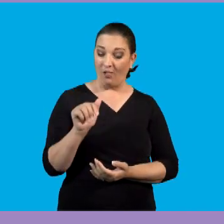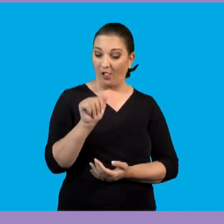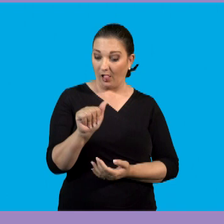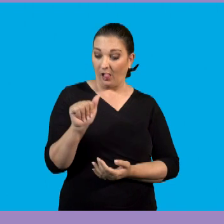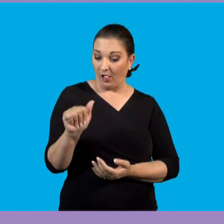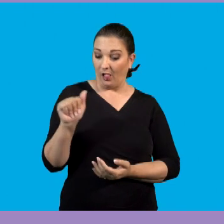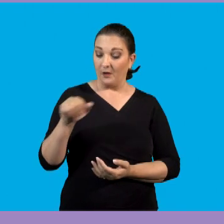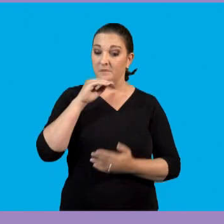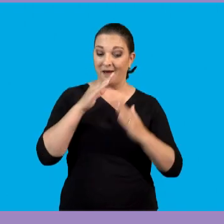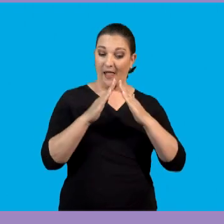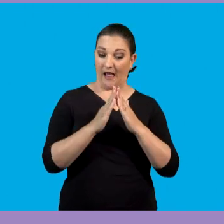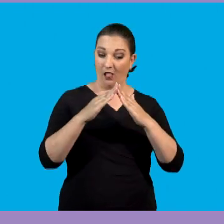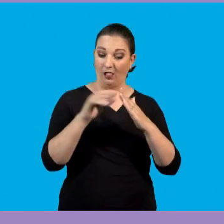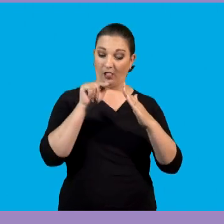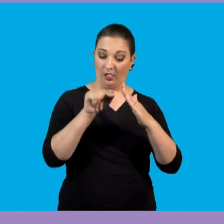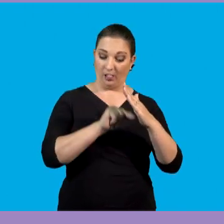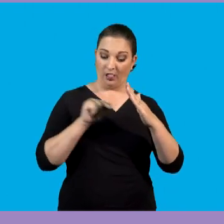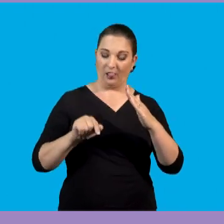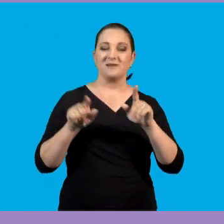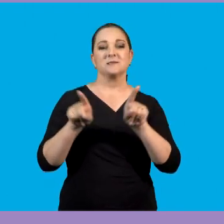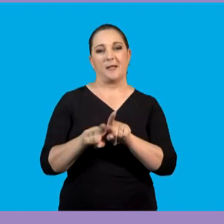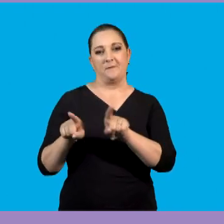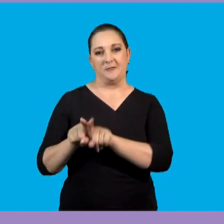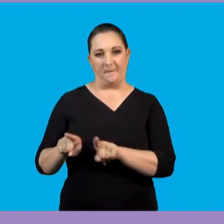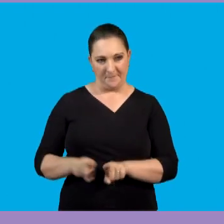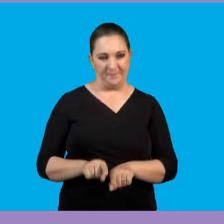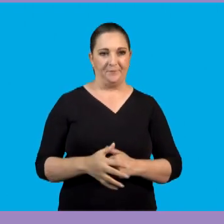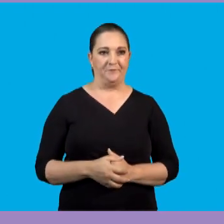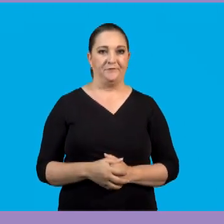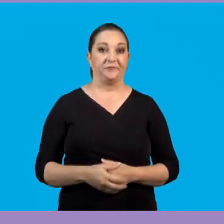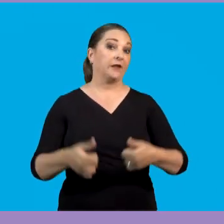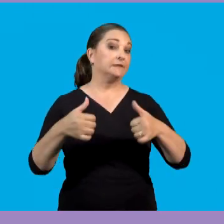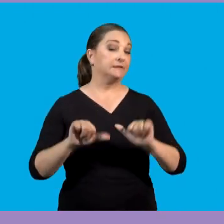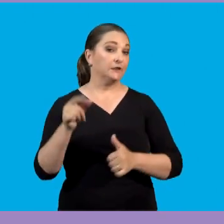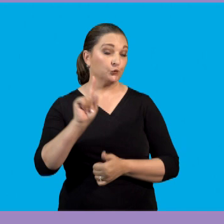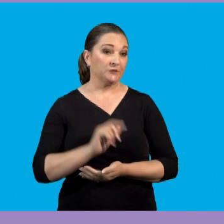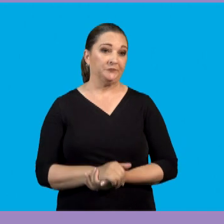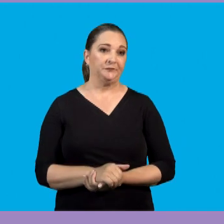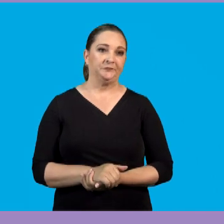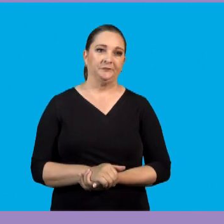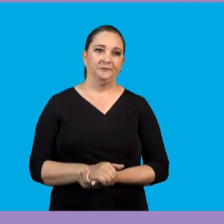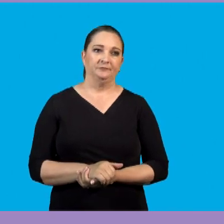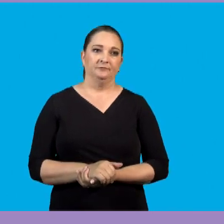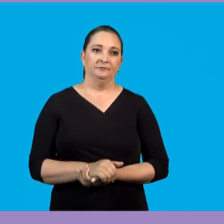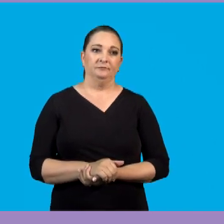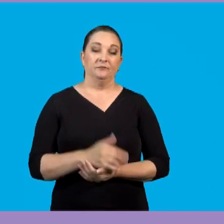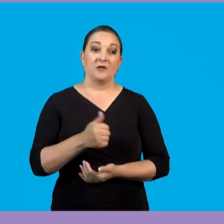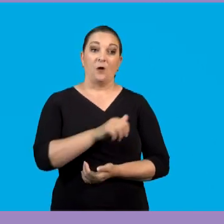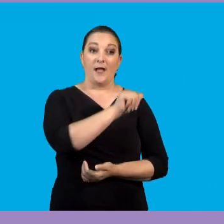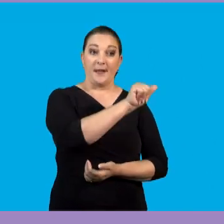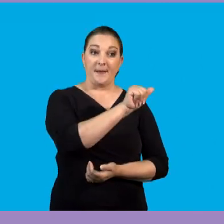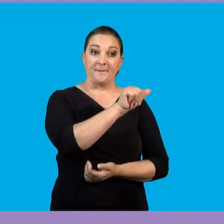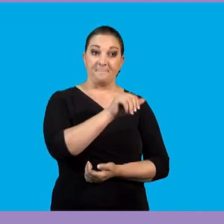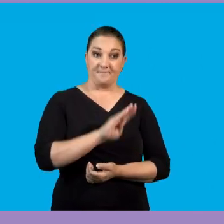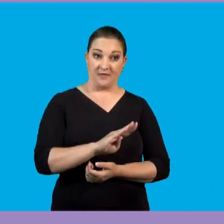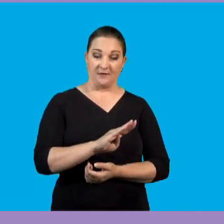the angles are equal. Let's move over to the next example. So we are told here that AB is